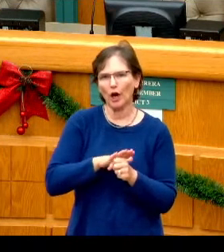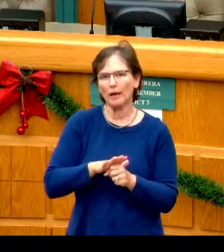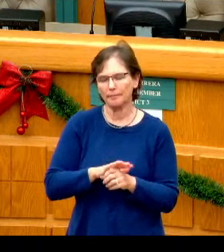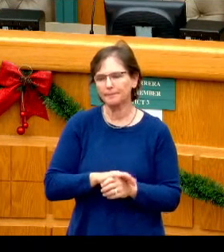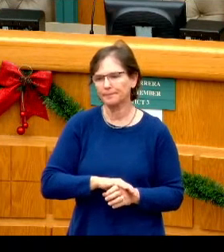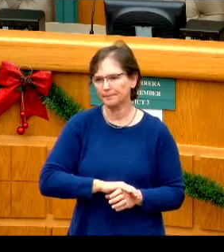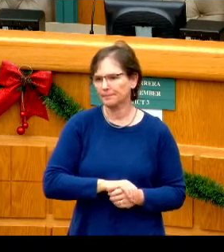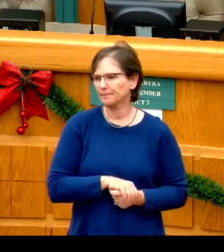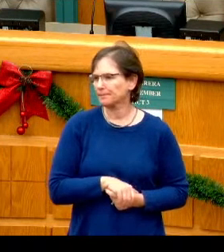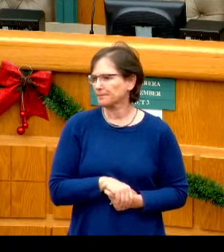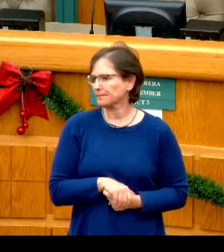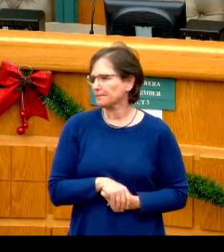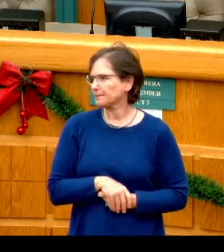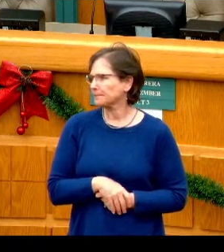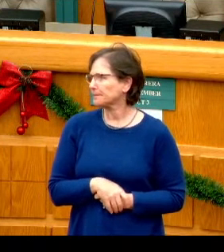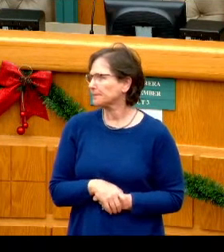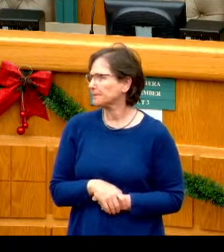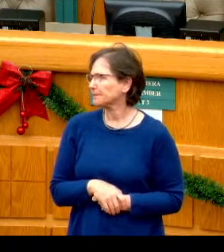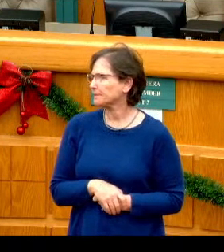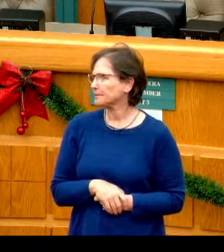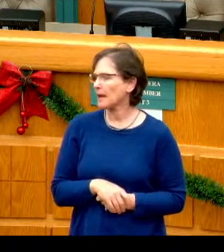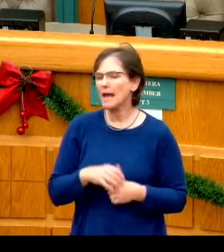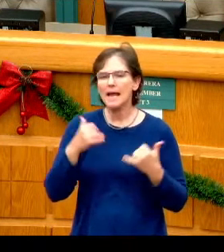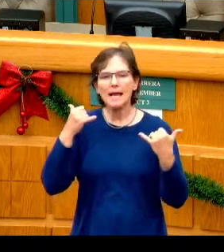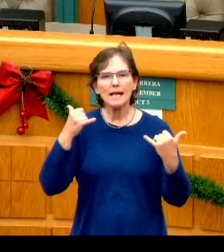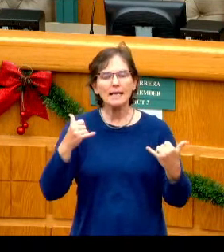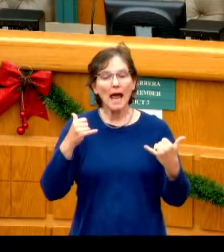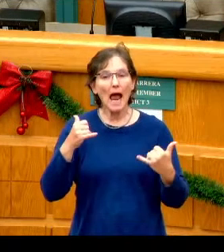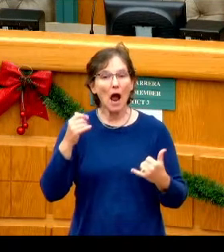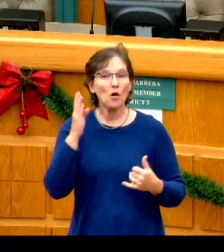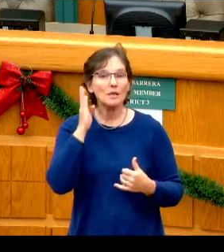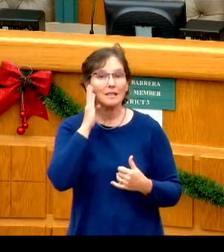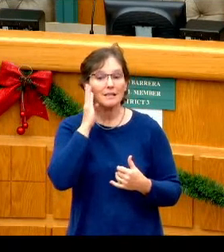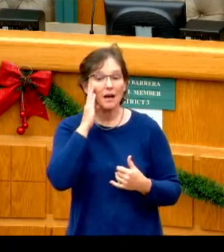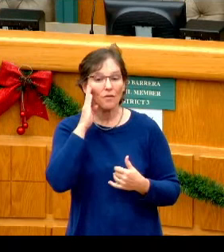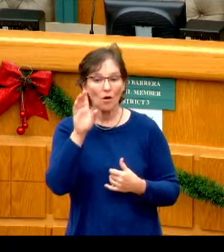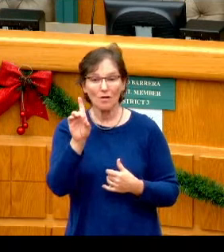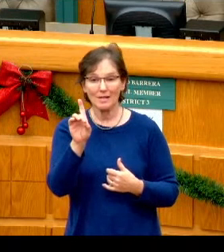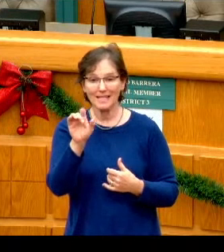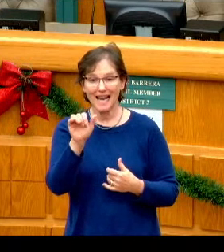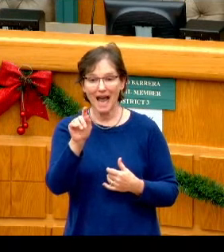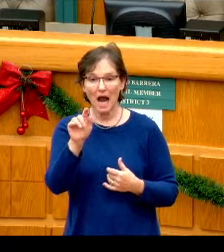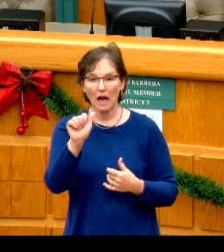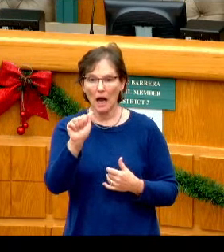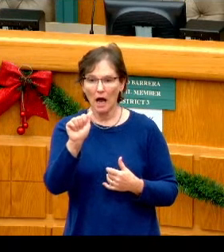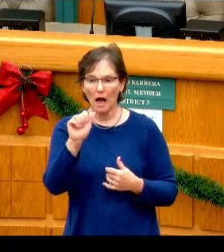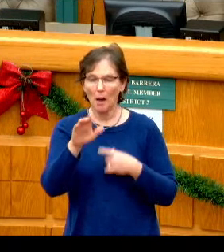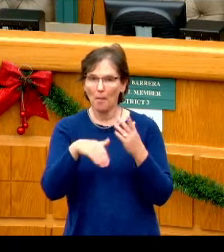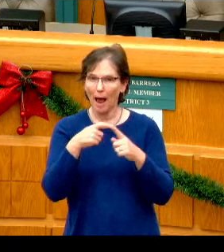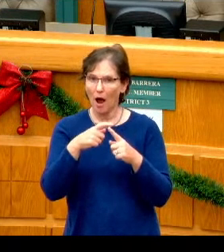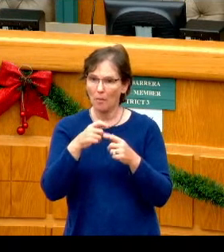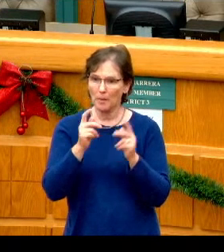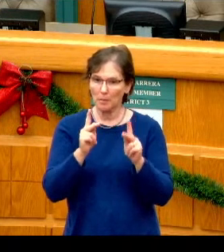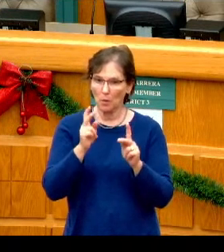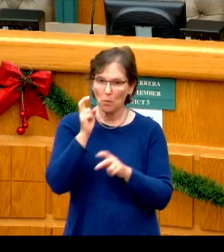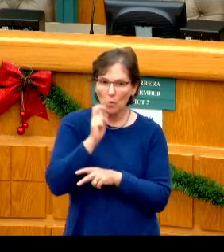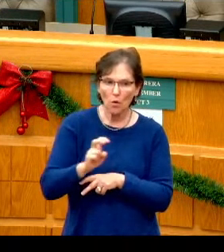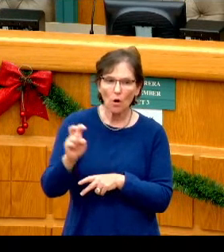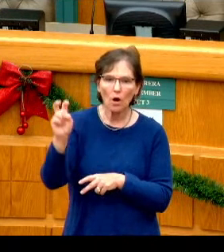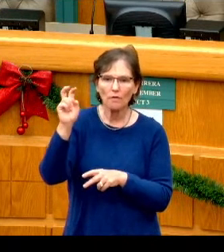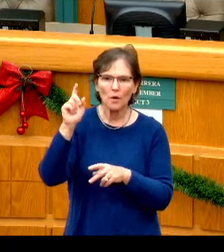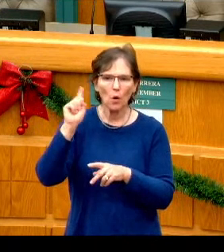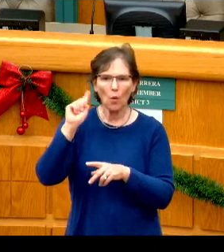day. Okay, moving on to cell phone data. We use the cell phone data to try to predict what's going to happen in the future